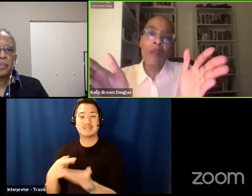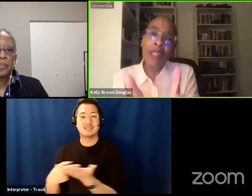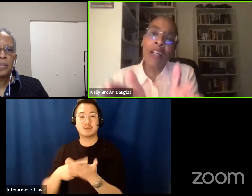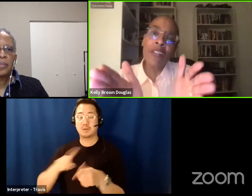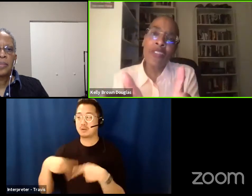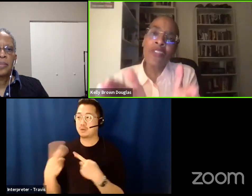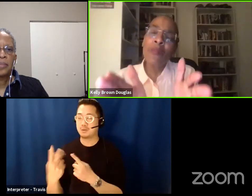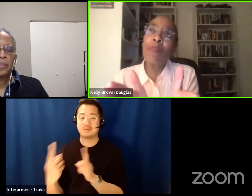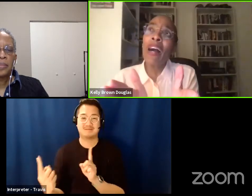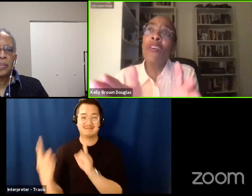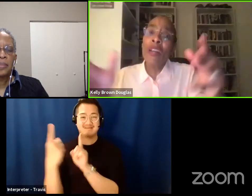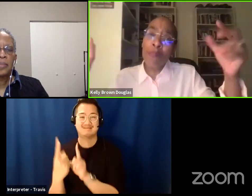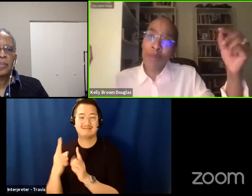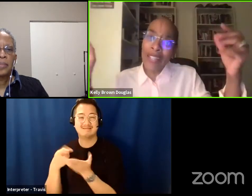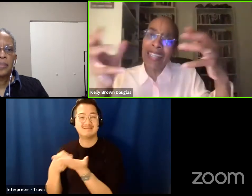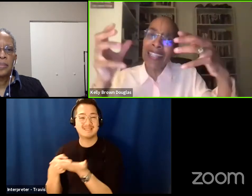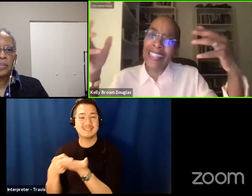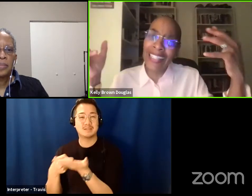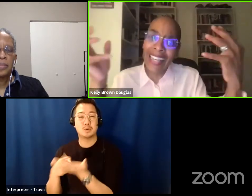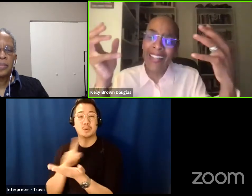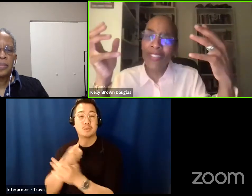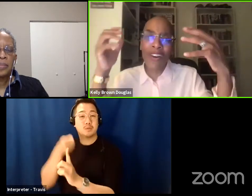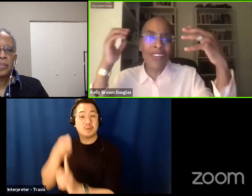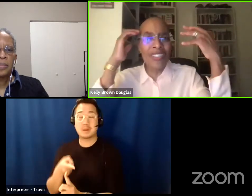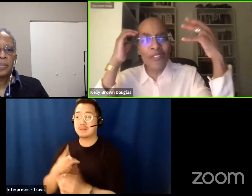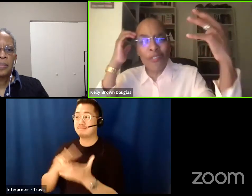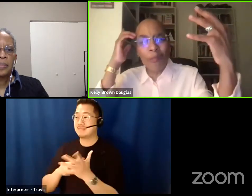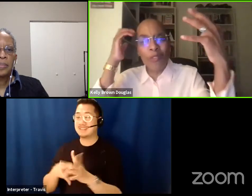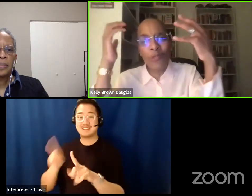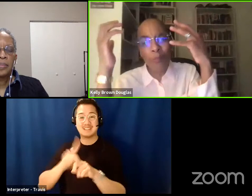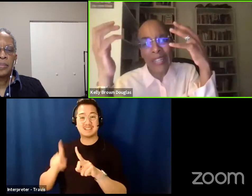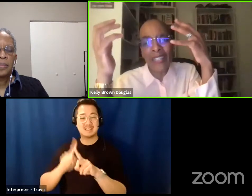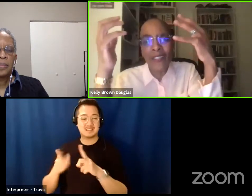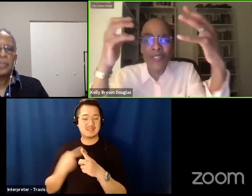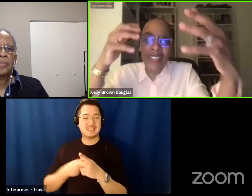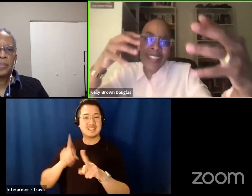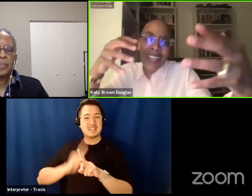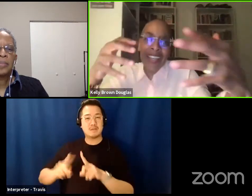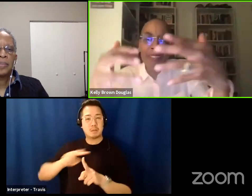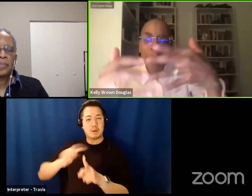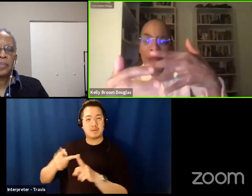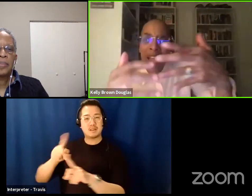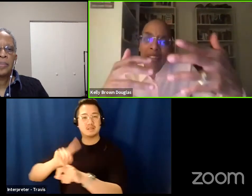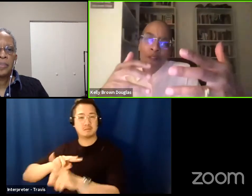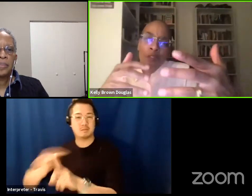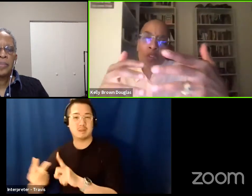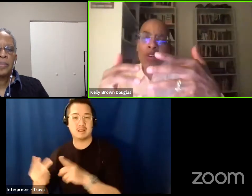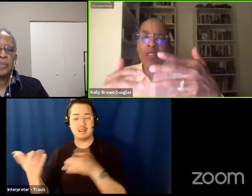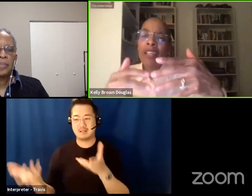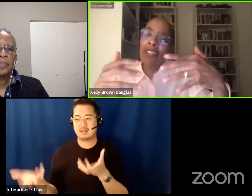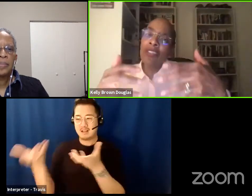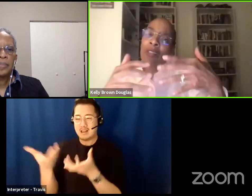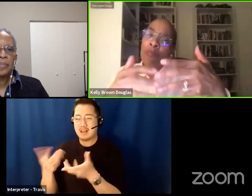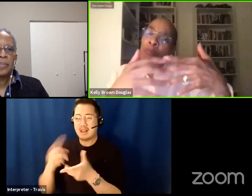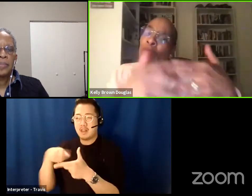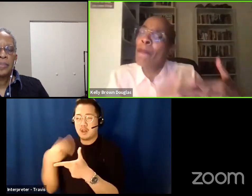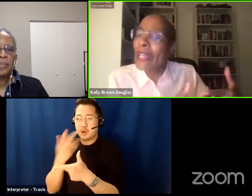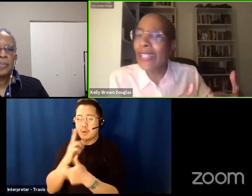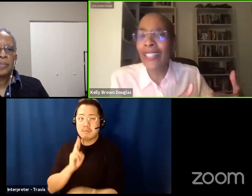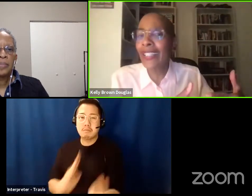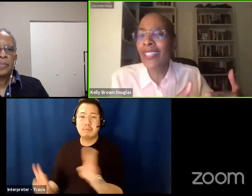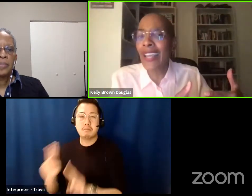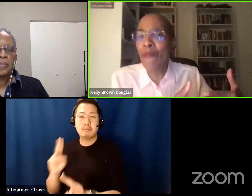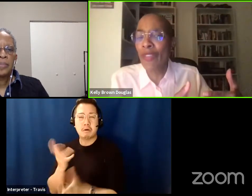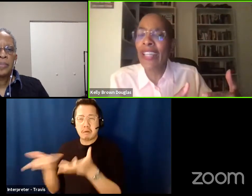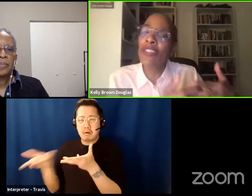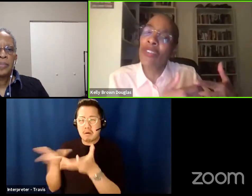together, because it's about bringing together our different perspectives and back and forth to commit